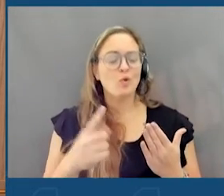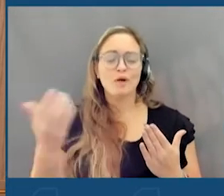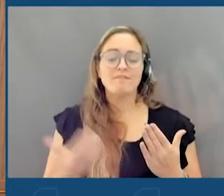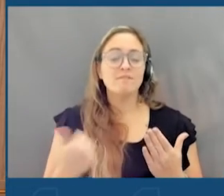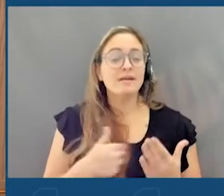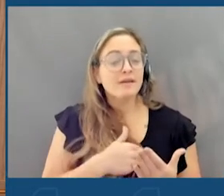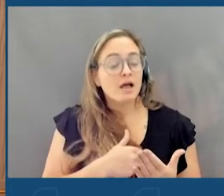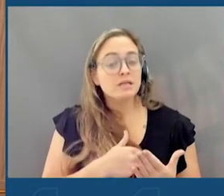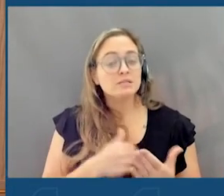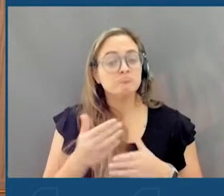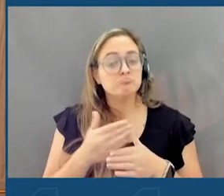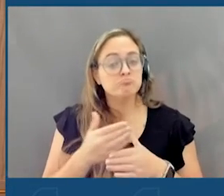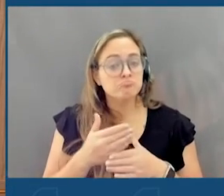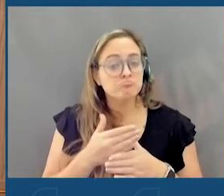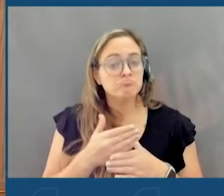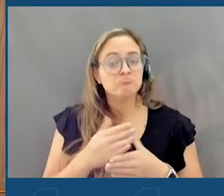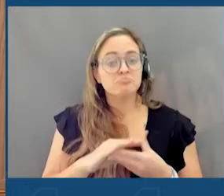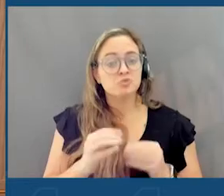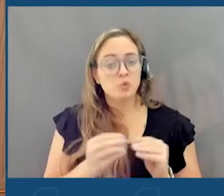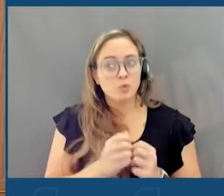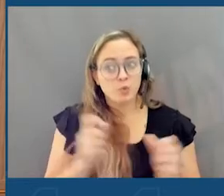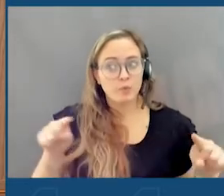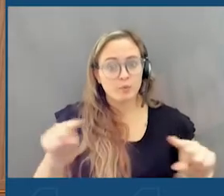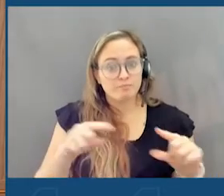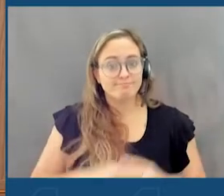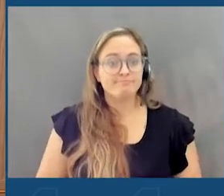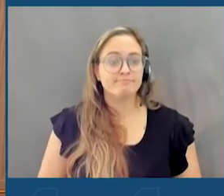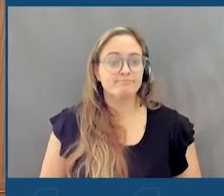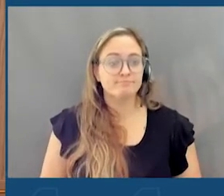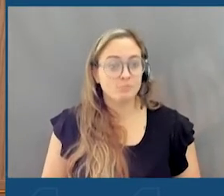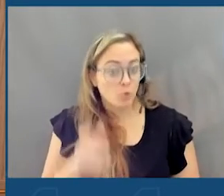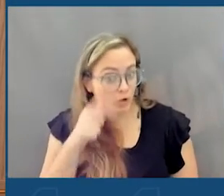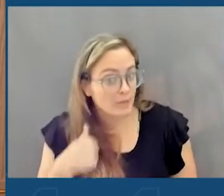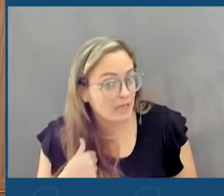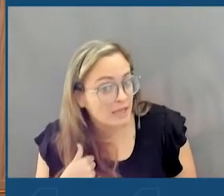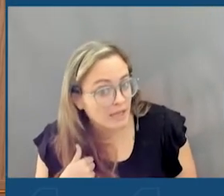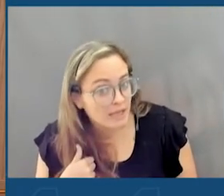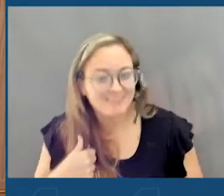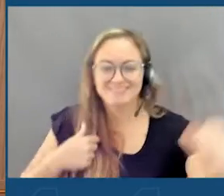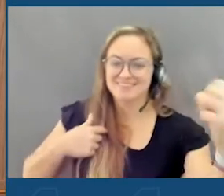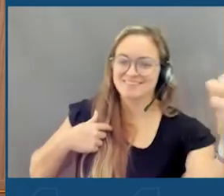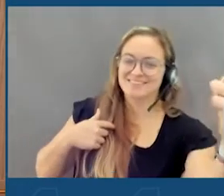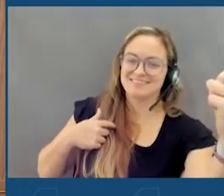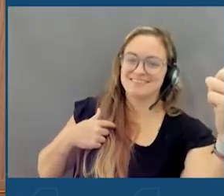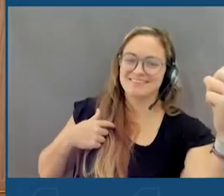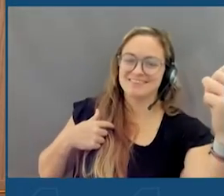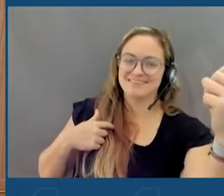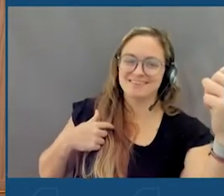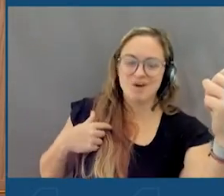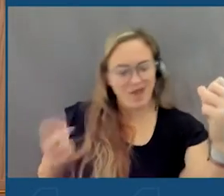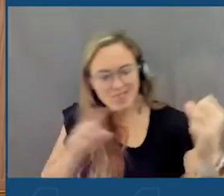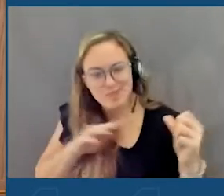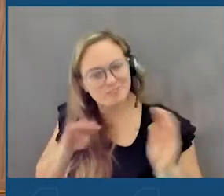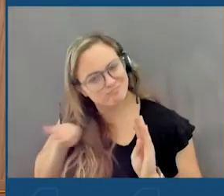us to share our story. You guys hear me? Yes. All right, let me get over here.